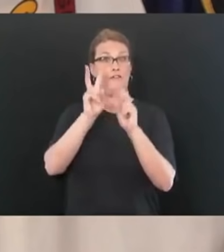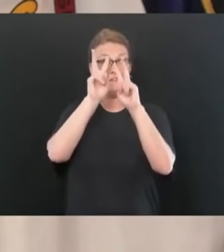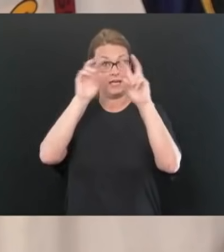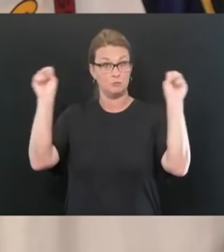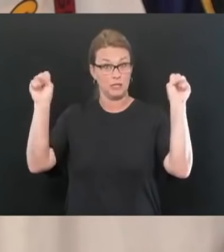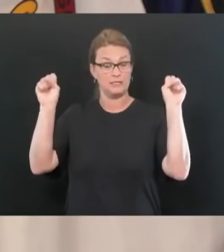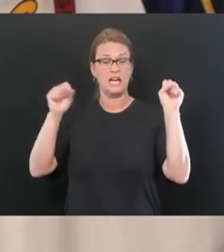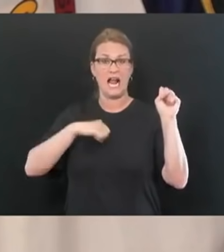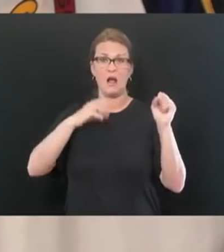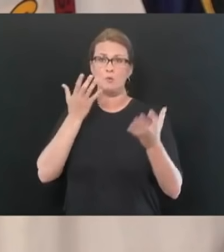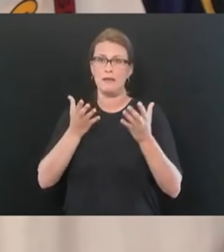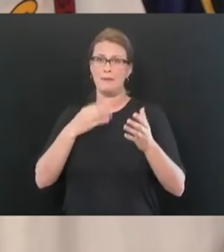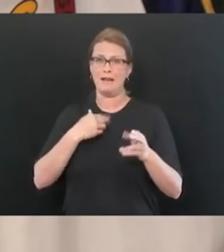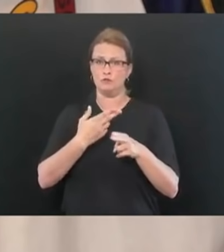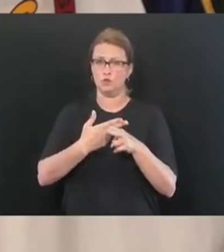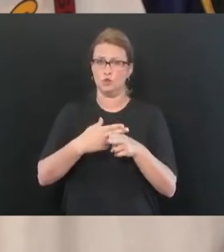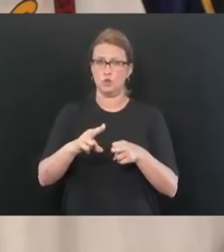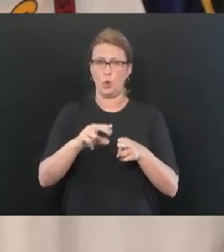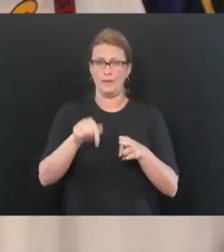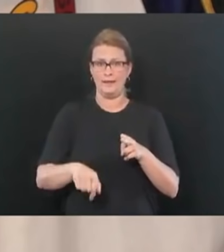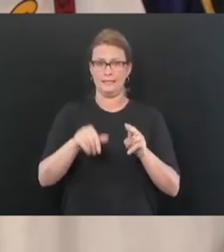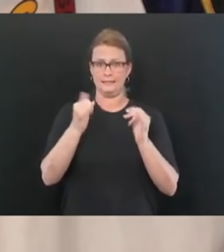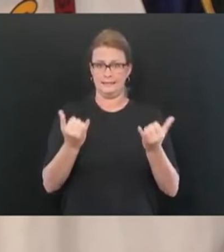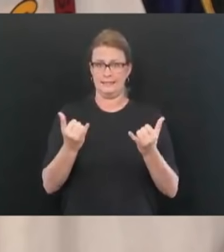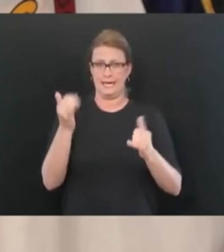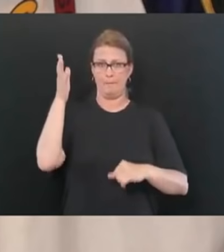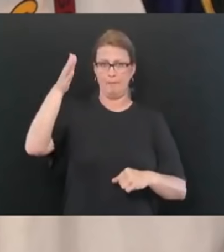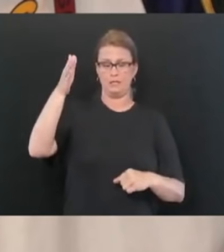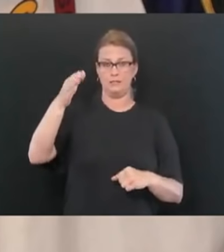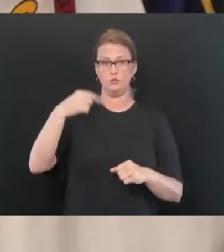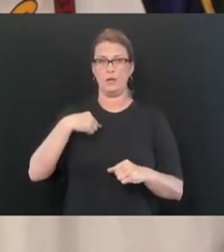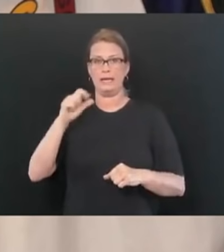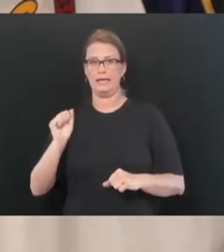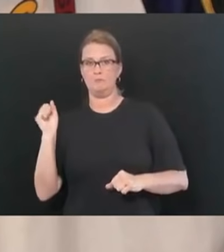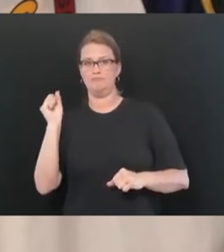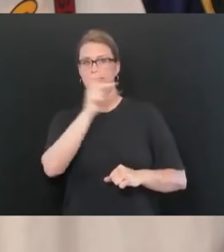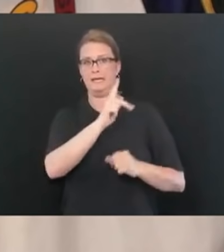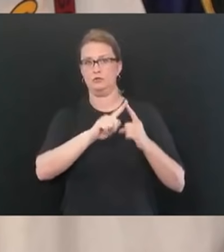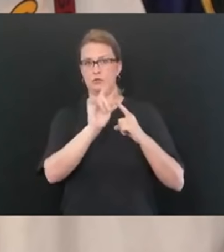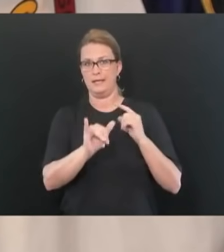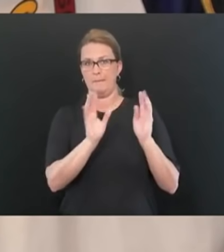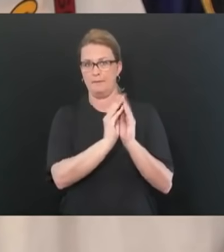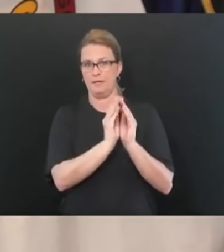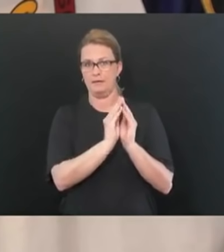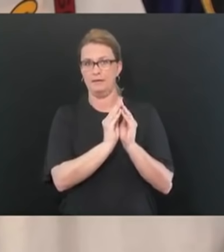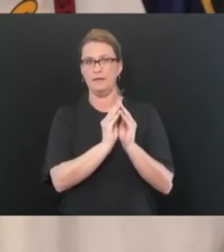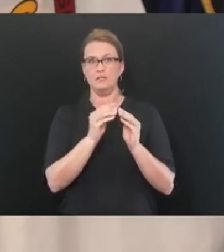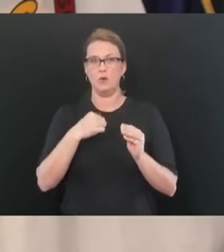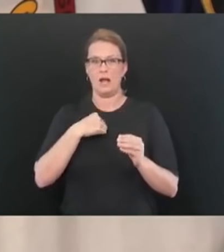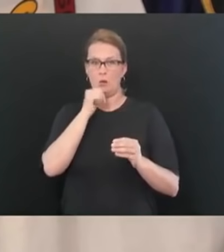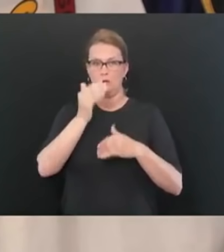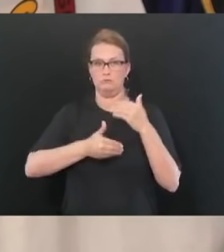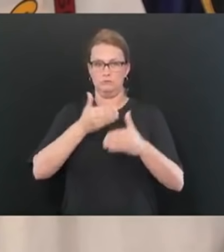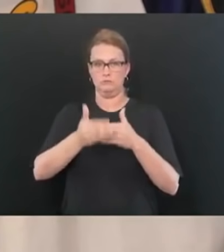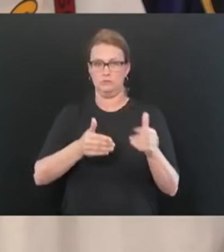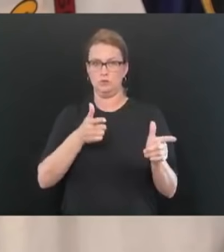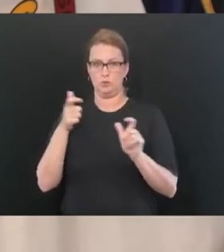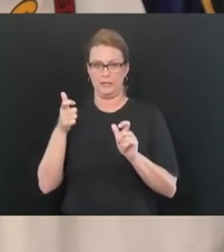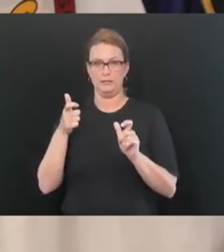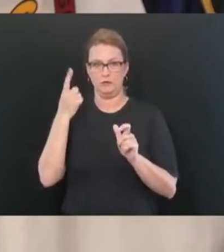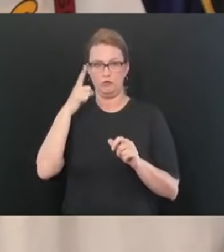thing off just a few minutes early for me to be able to get to that. And so I'm going to go pretty quickly,